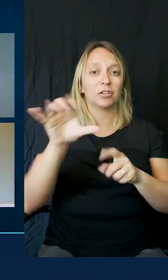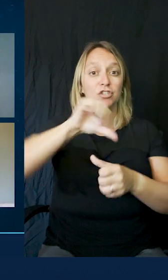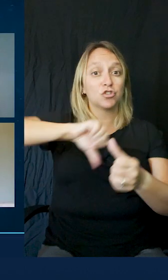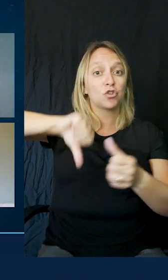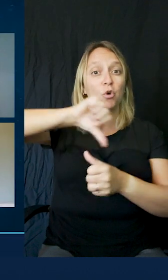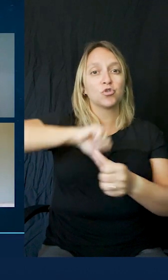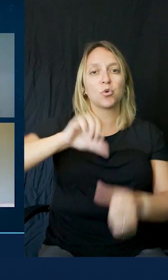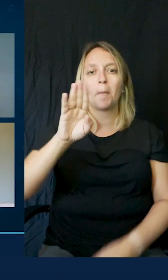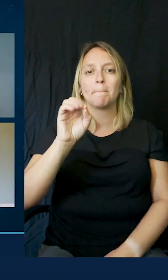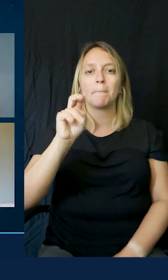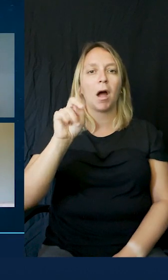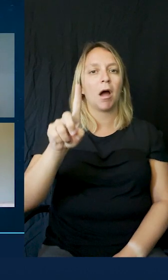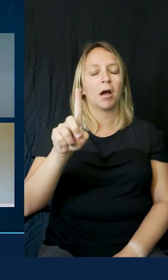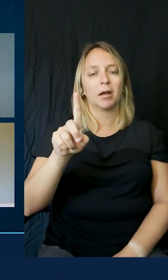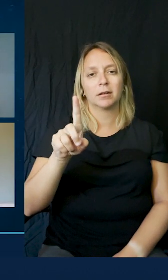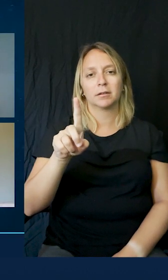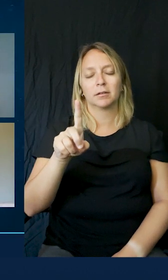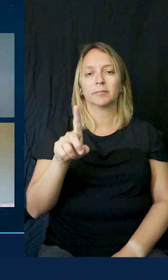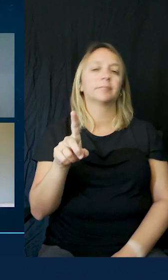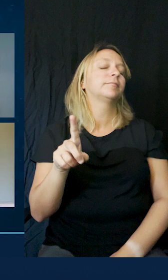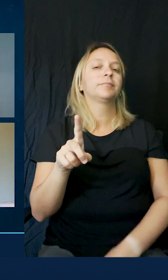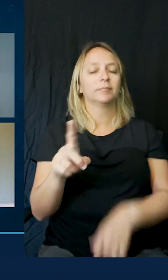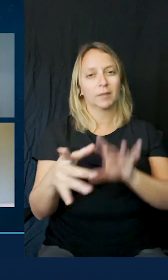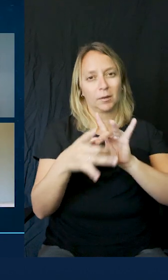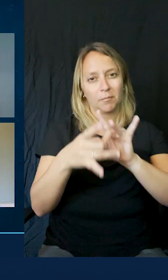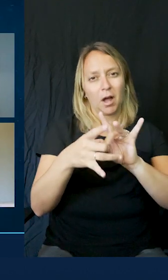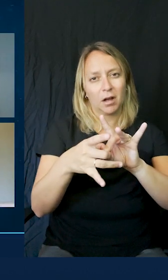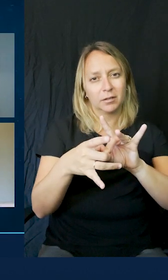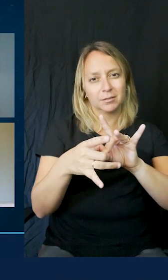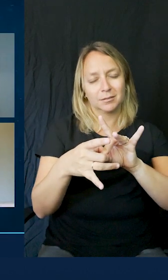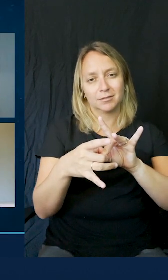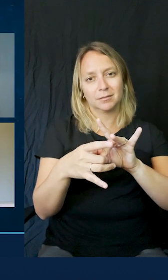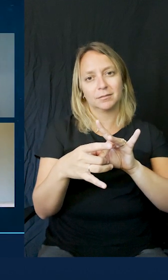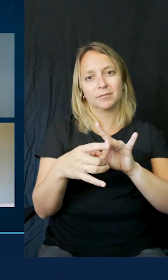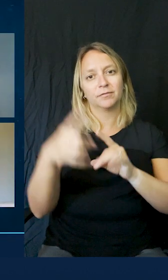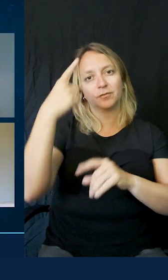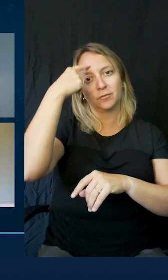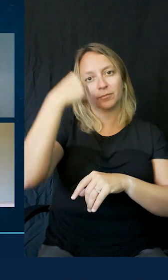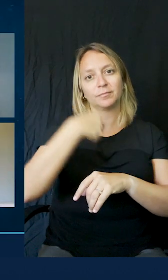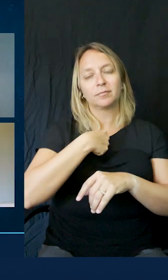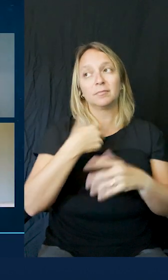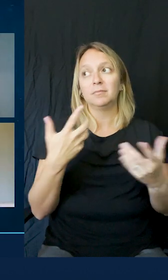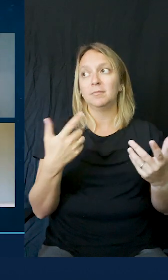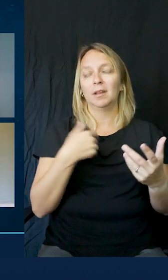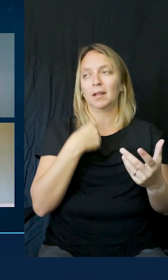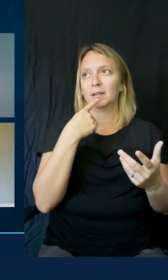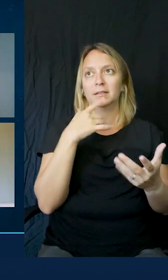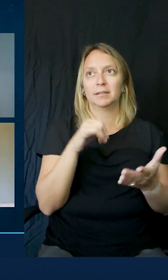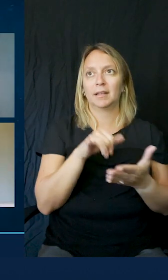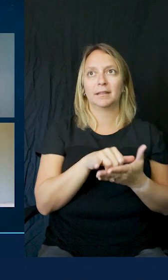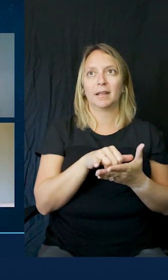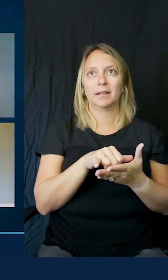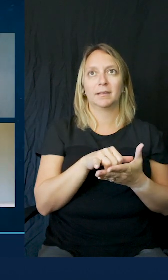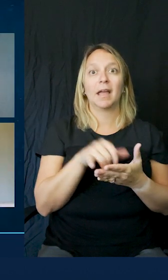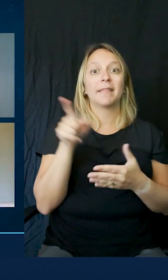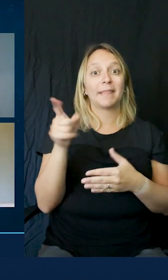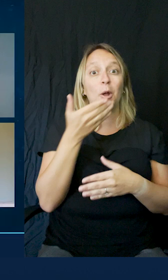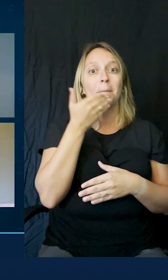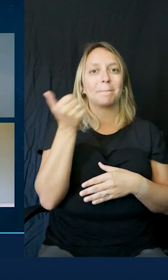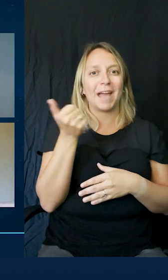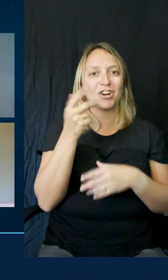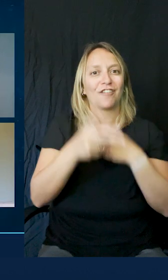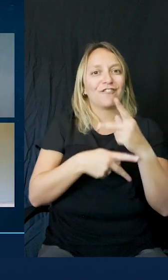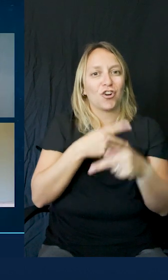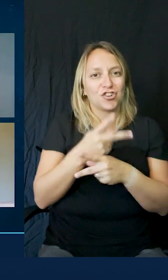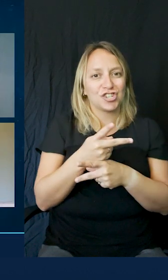social bonds themselves. To me, I say that they are a better version of